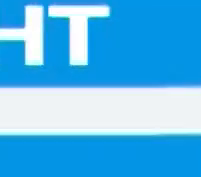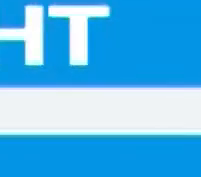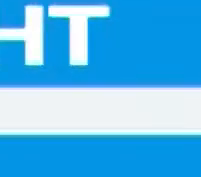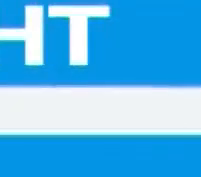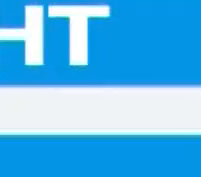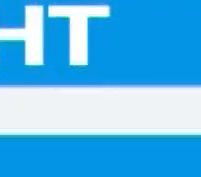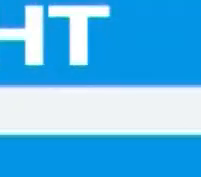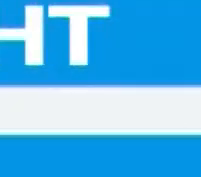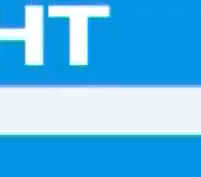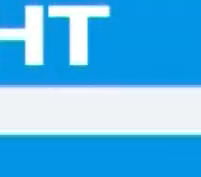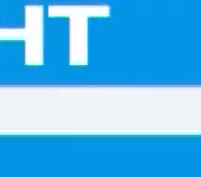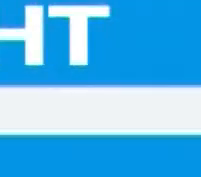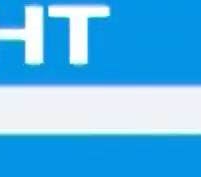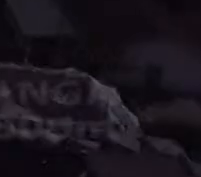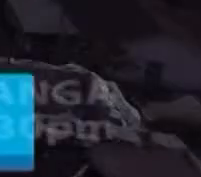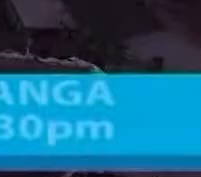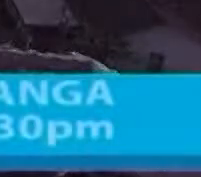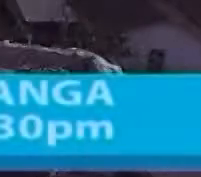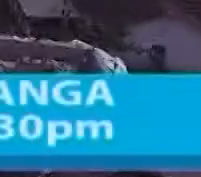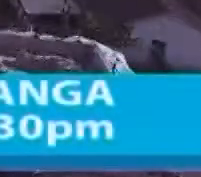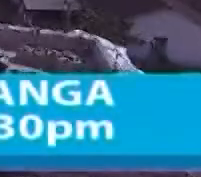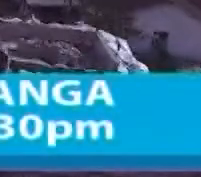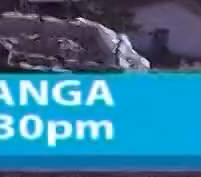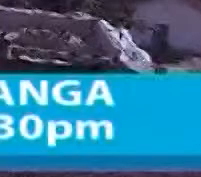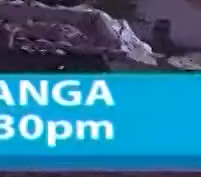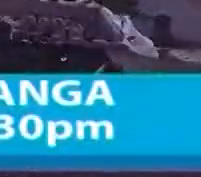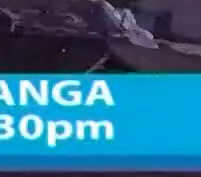Tonight on KBC Channel 1.